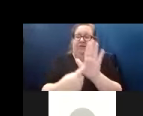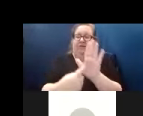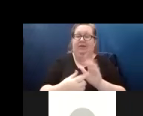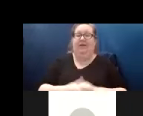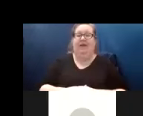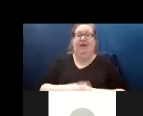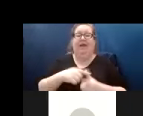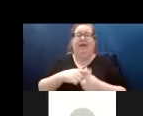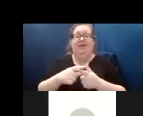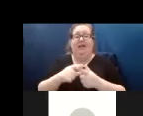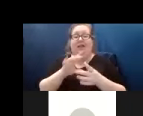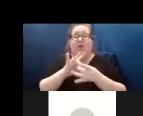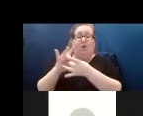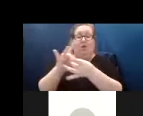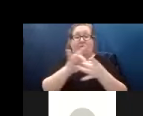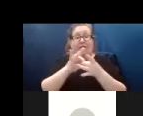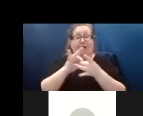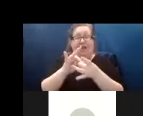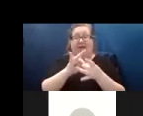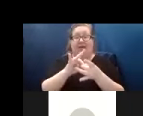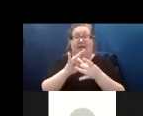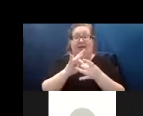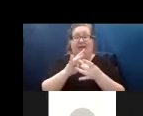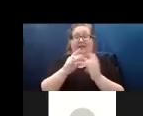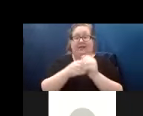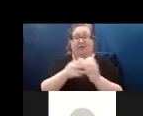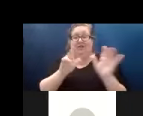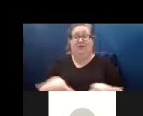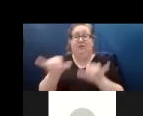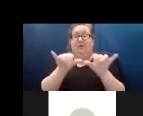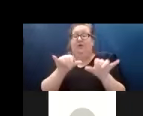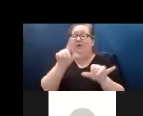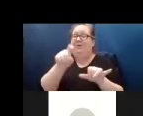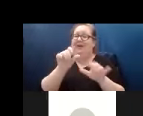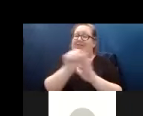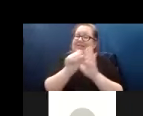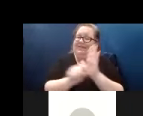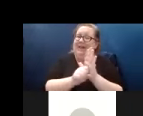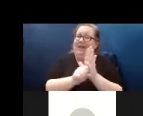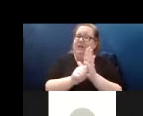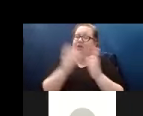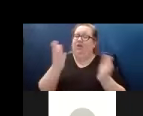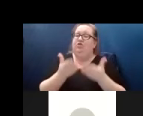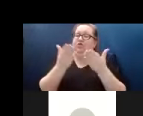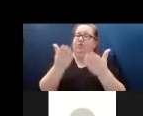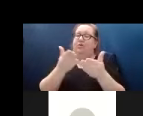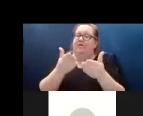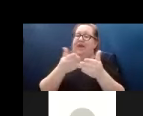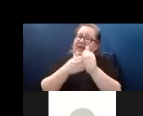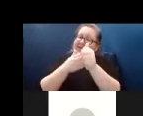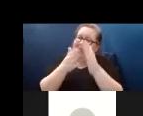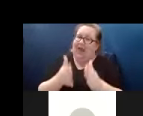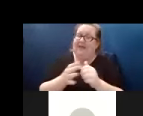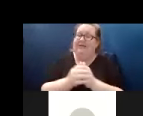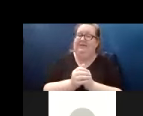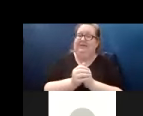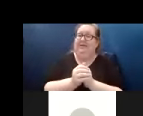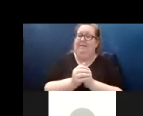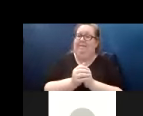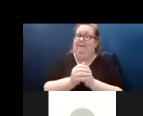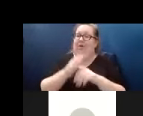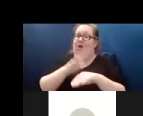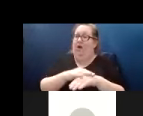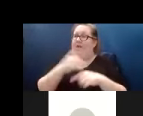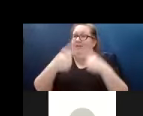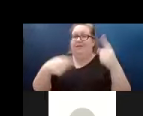too. We need our state to provide guidance on the various tools and data